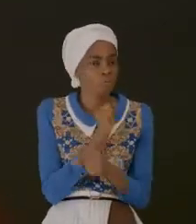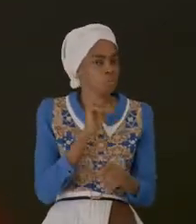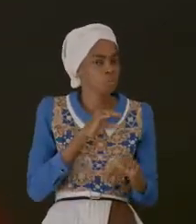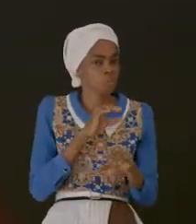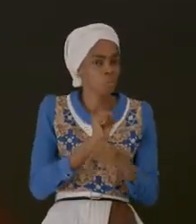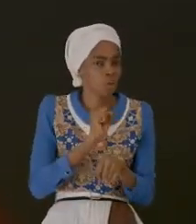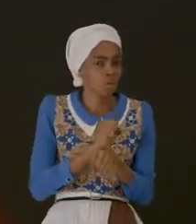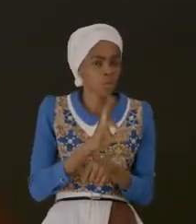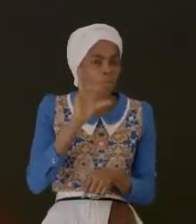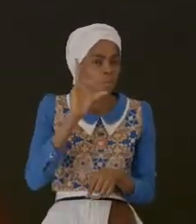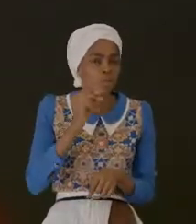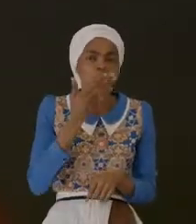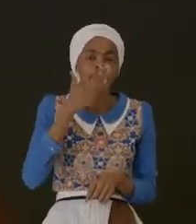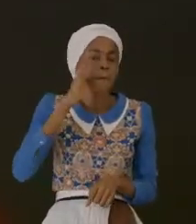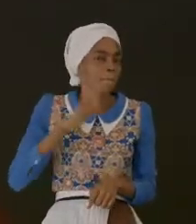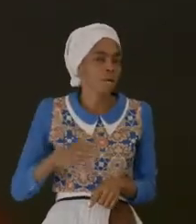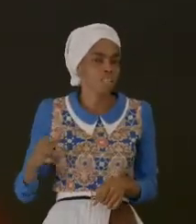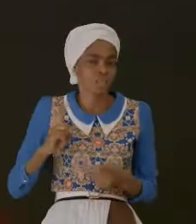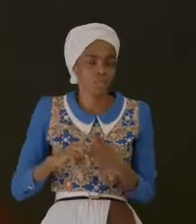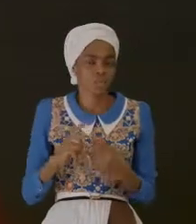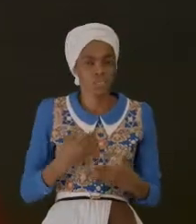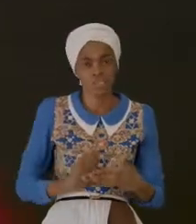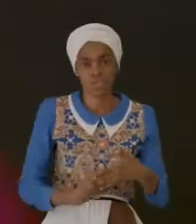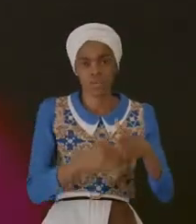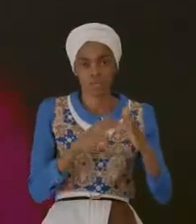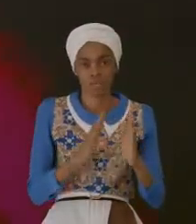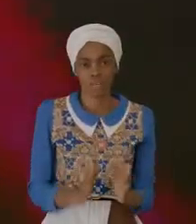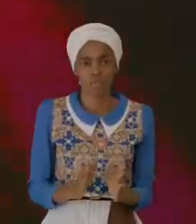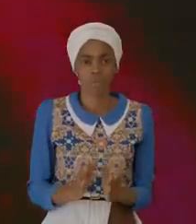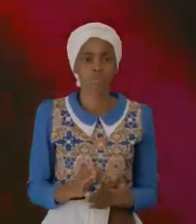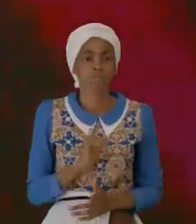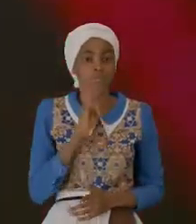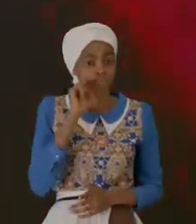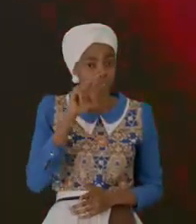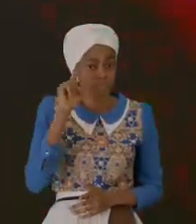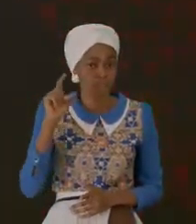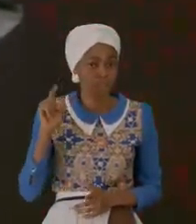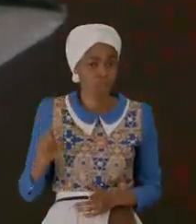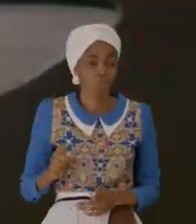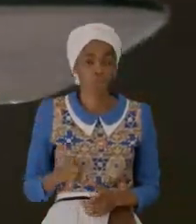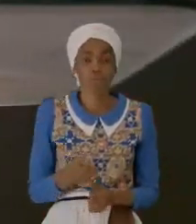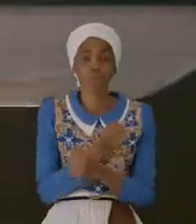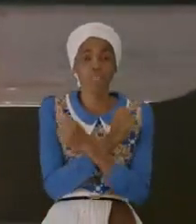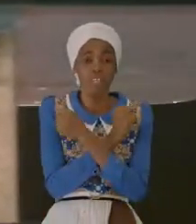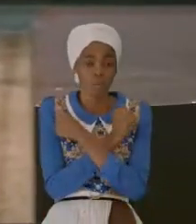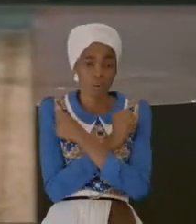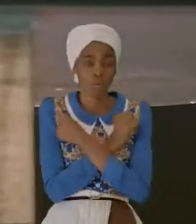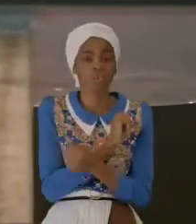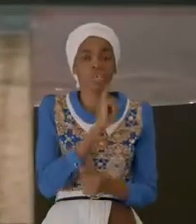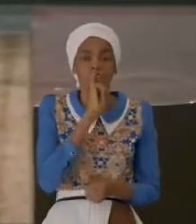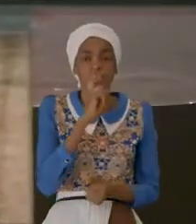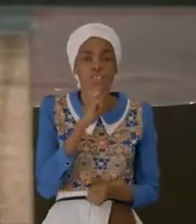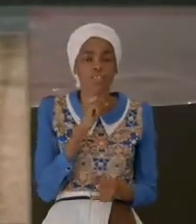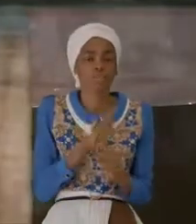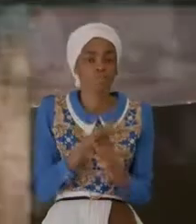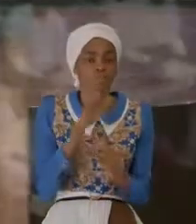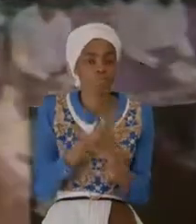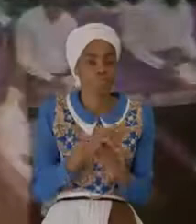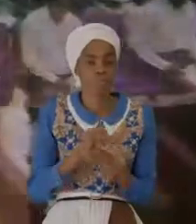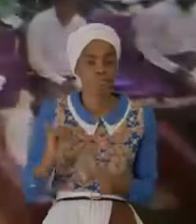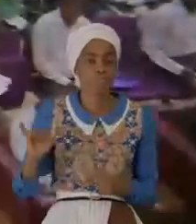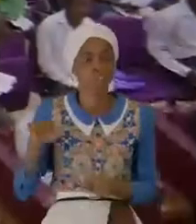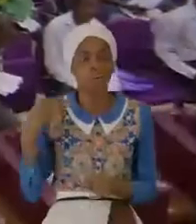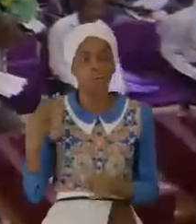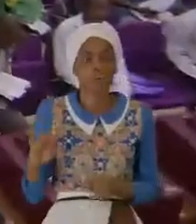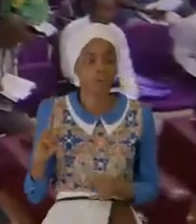yield to his neighbor therefore love is the fulfilling of the law we're coming